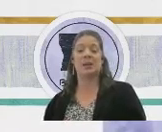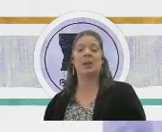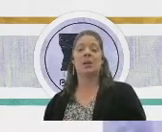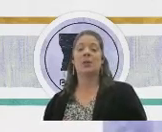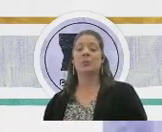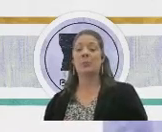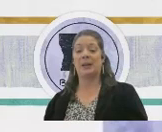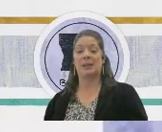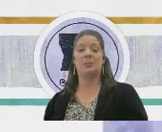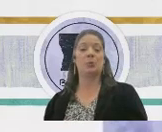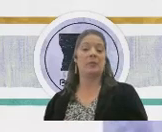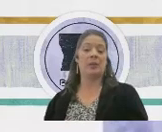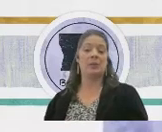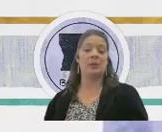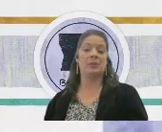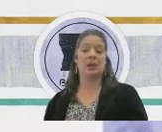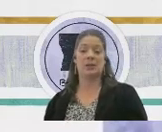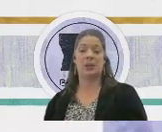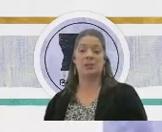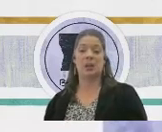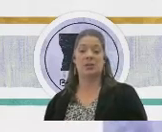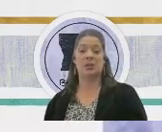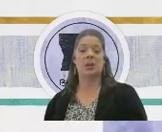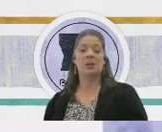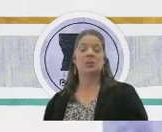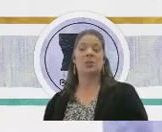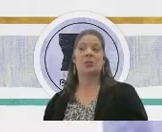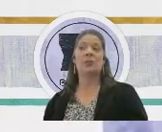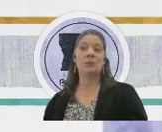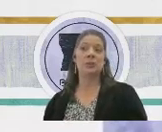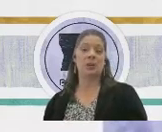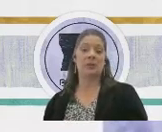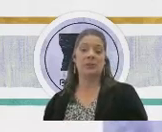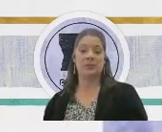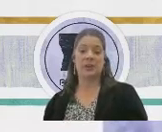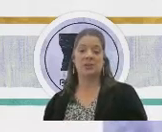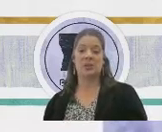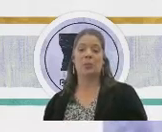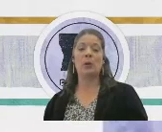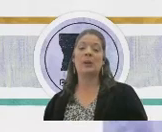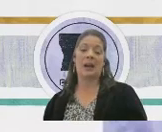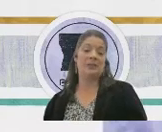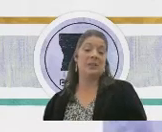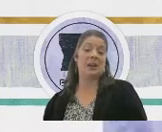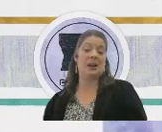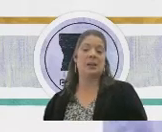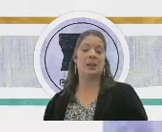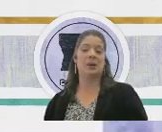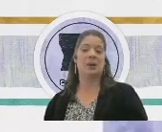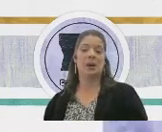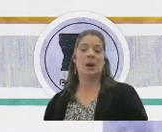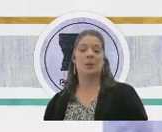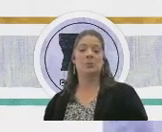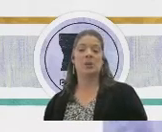be done through BSEE, the Board of Elementary and Secondary Education. So first off, in certification, we would have to deny